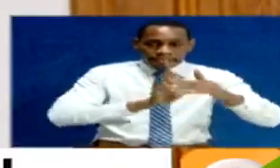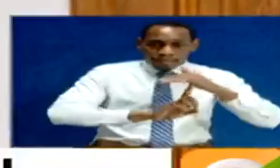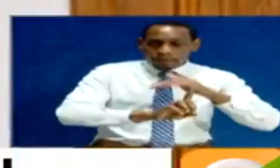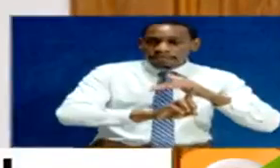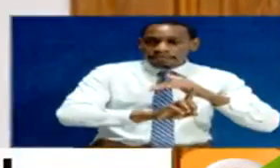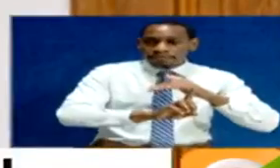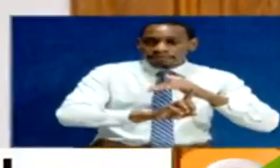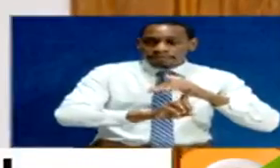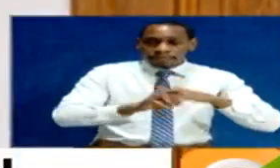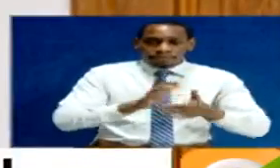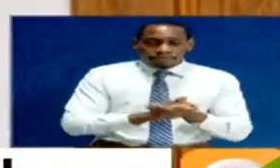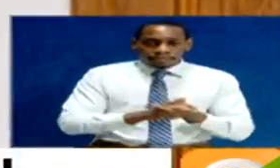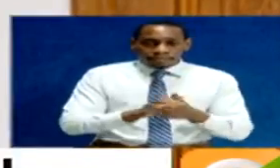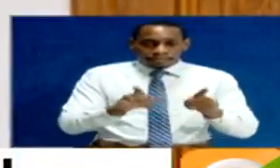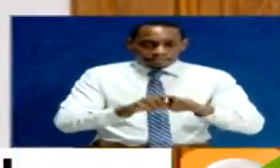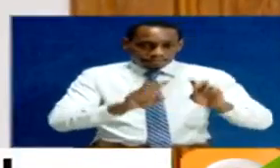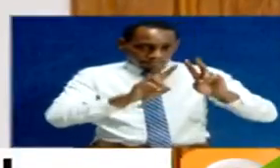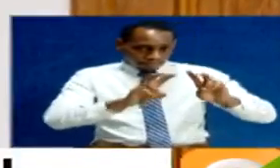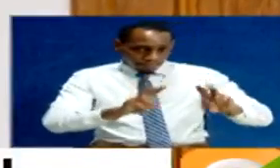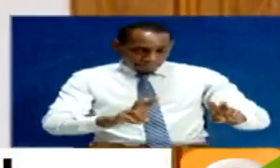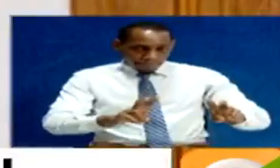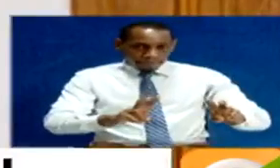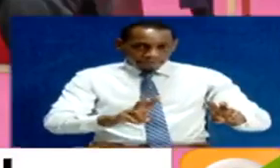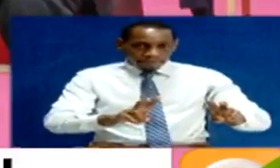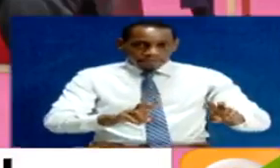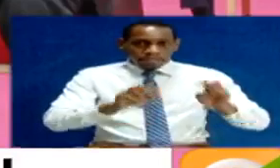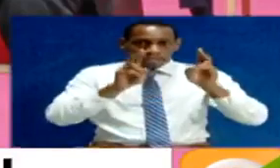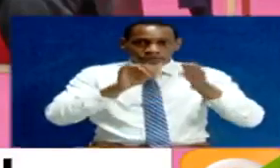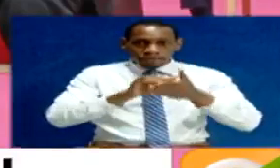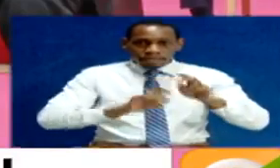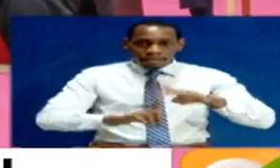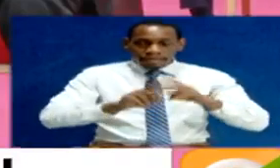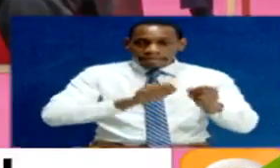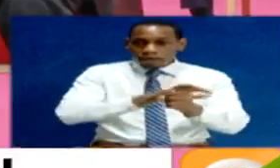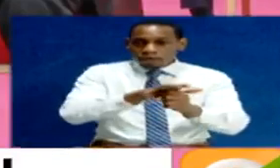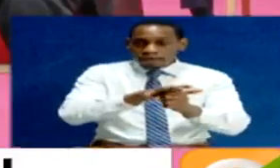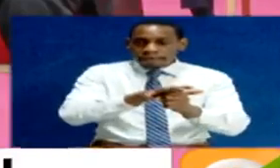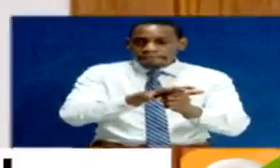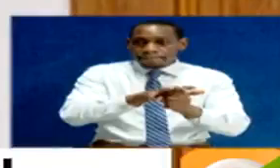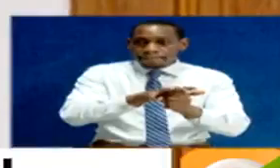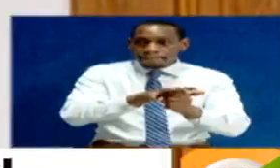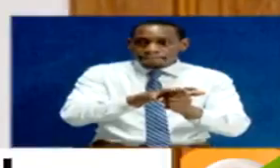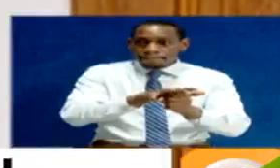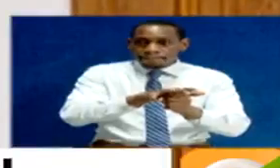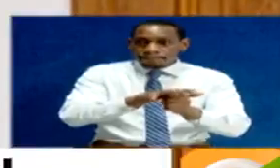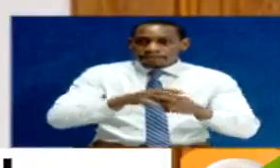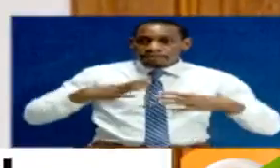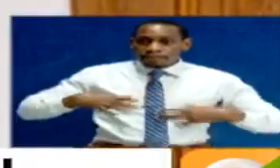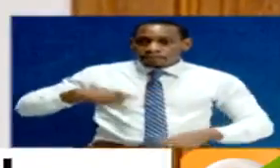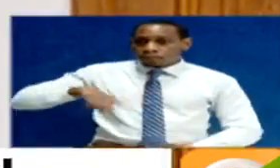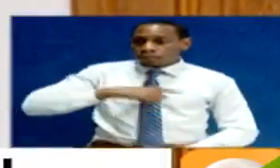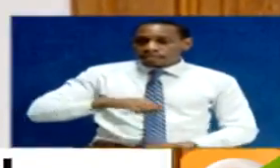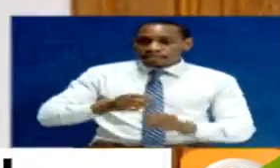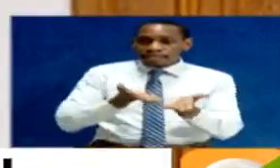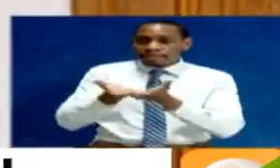kuingia na kuchekiwa kwenye mambo haya yaliyoingia ya COVID au corona. Watu wetu